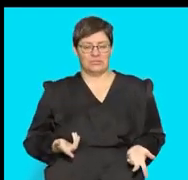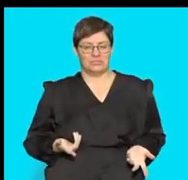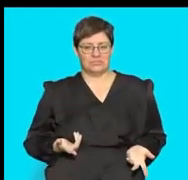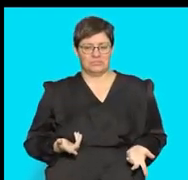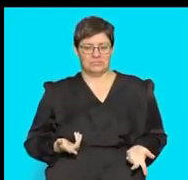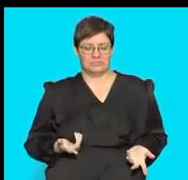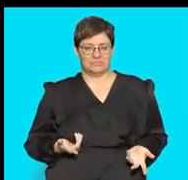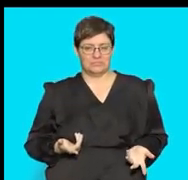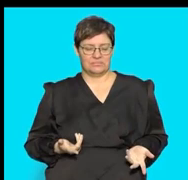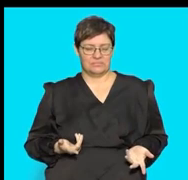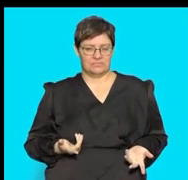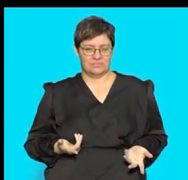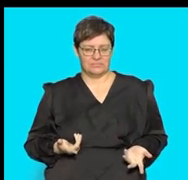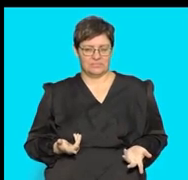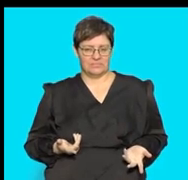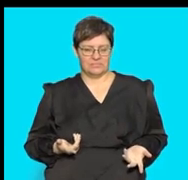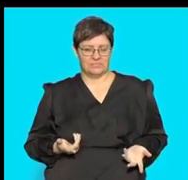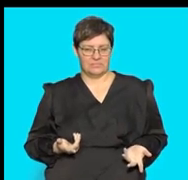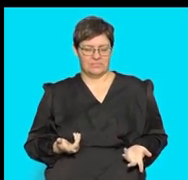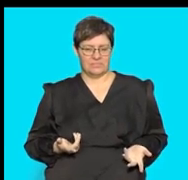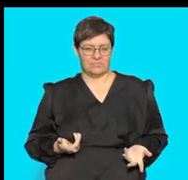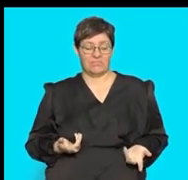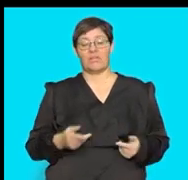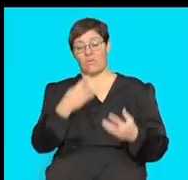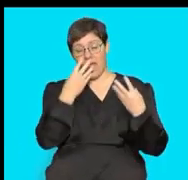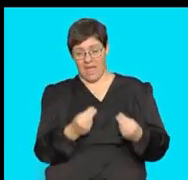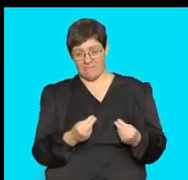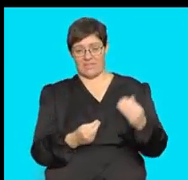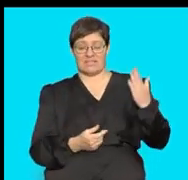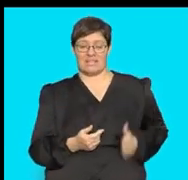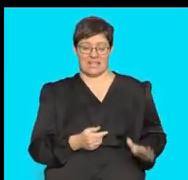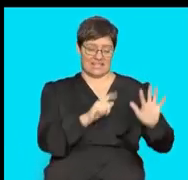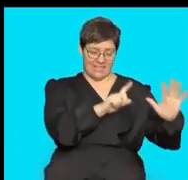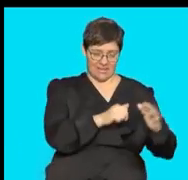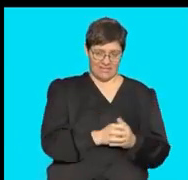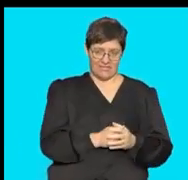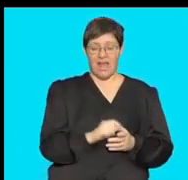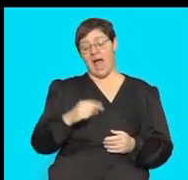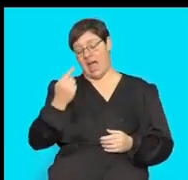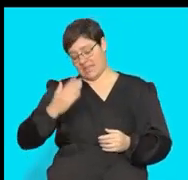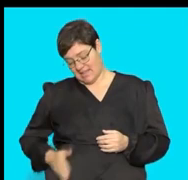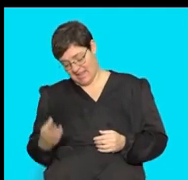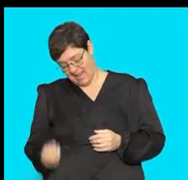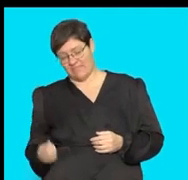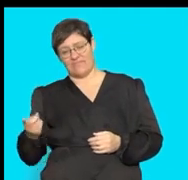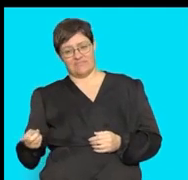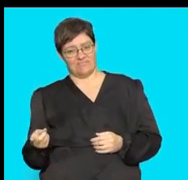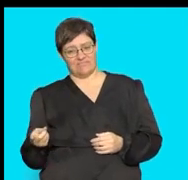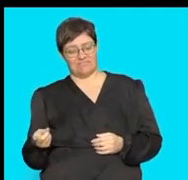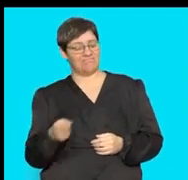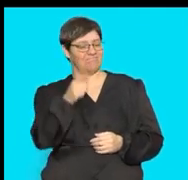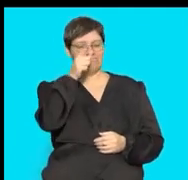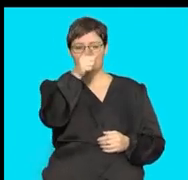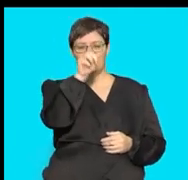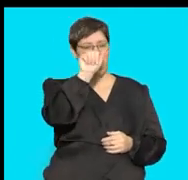given the included angle. Now, we've got side, and we've got another side, but we do